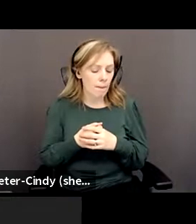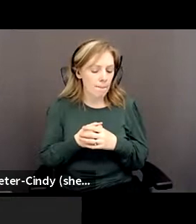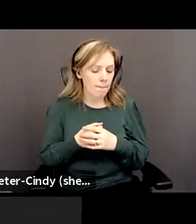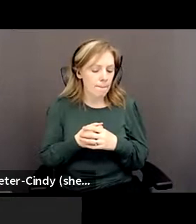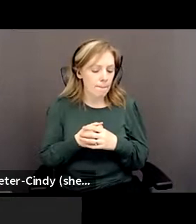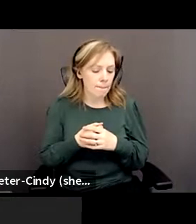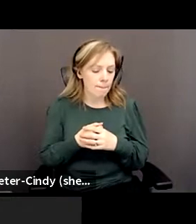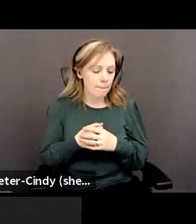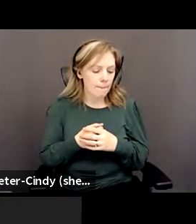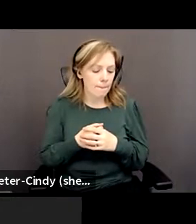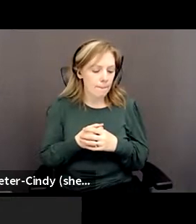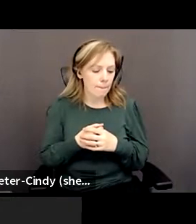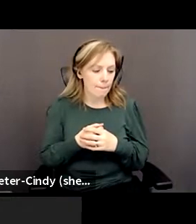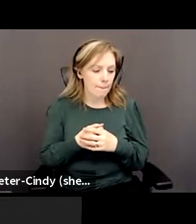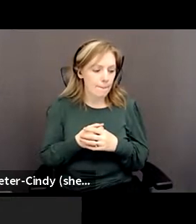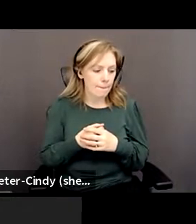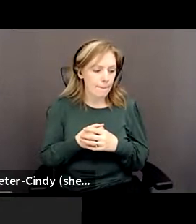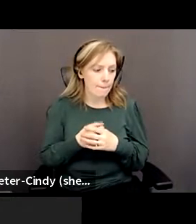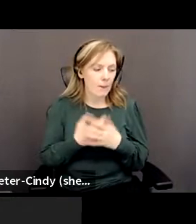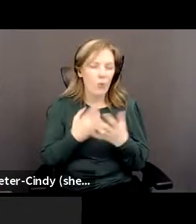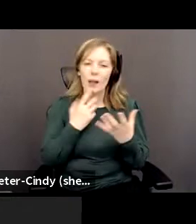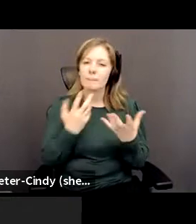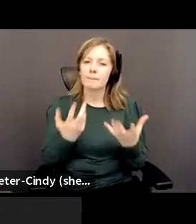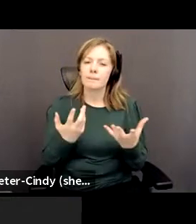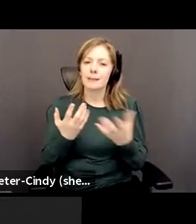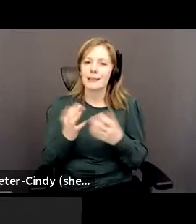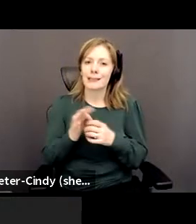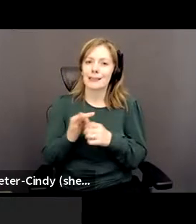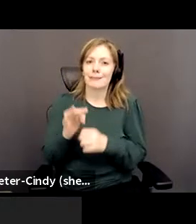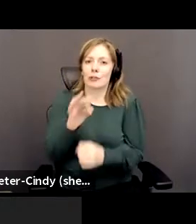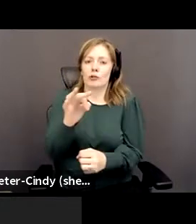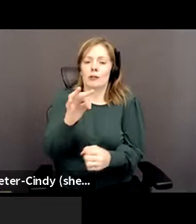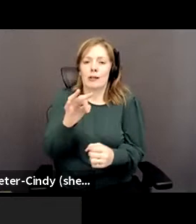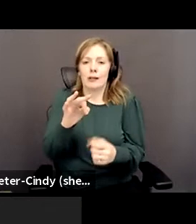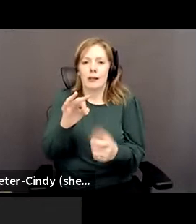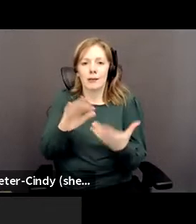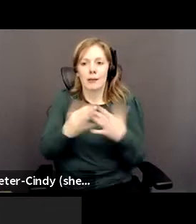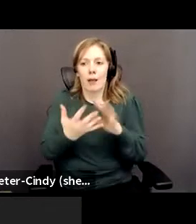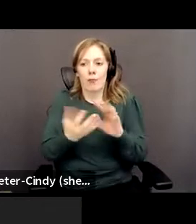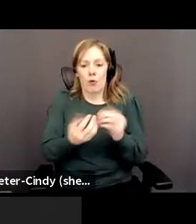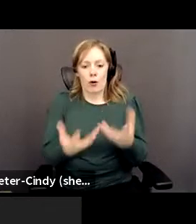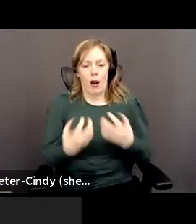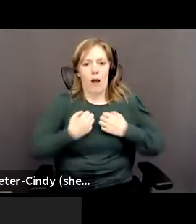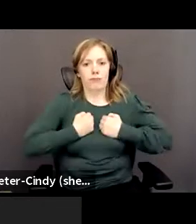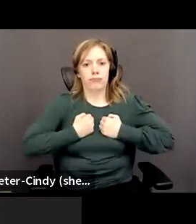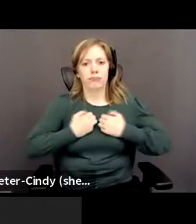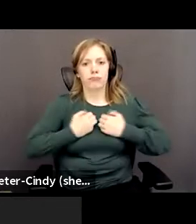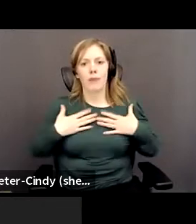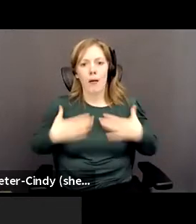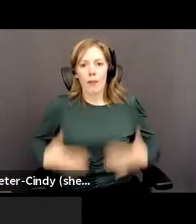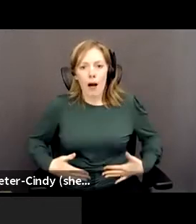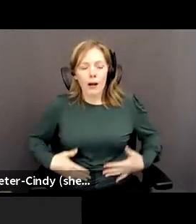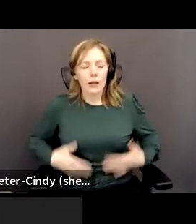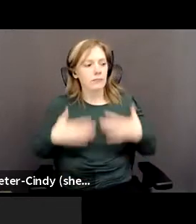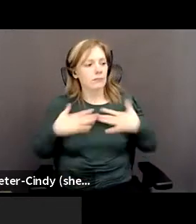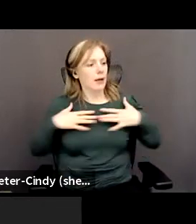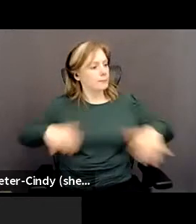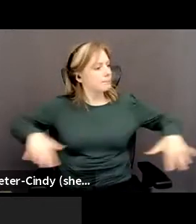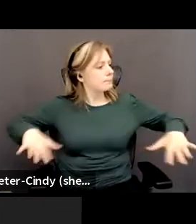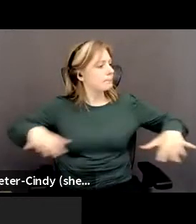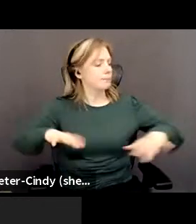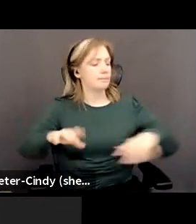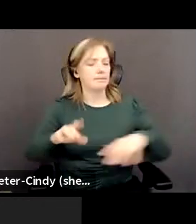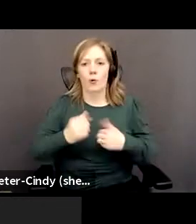increasingly, I feel like the spirit is taking more space even in my own body and then in the space that I live. And then in the,